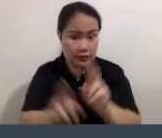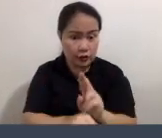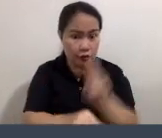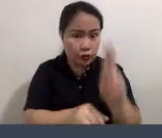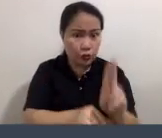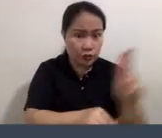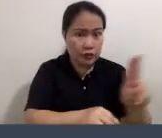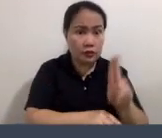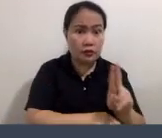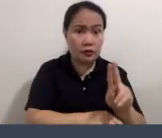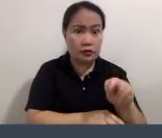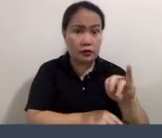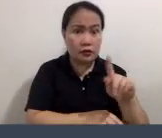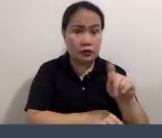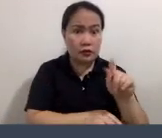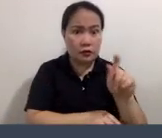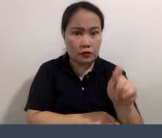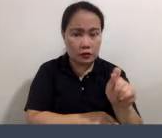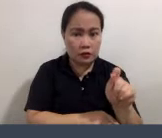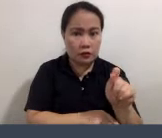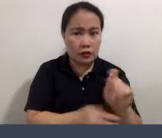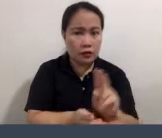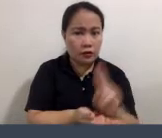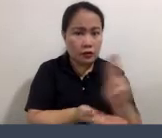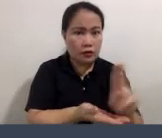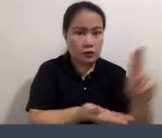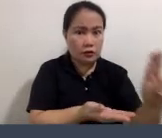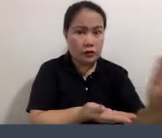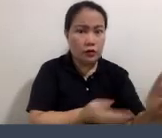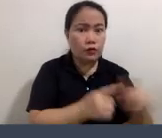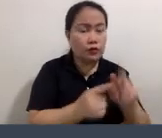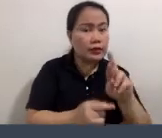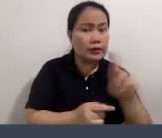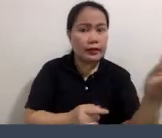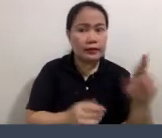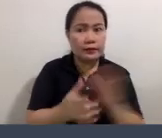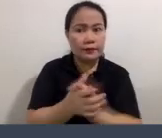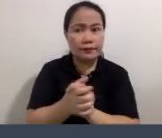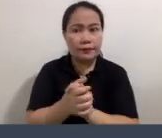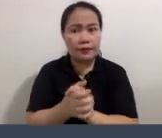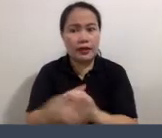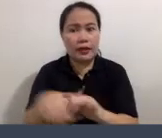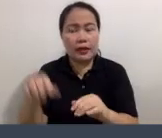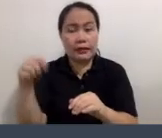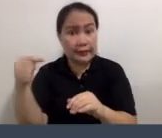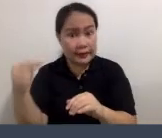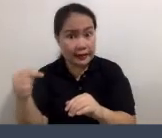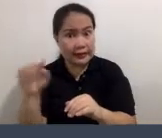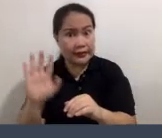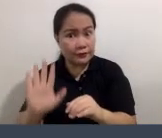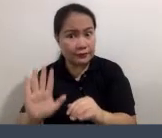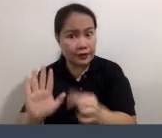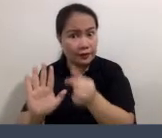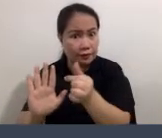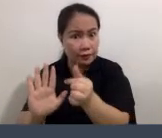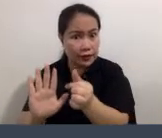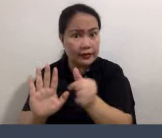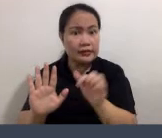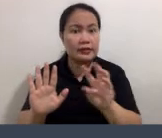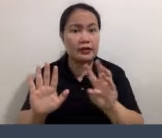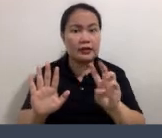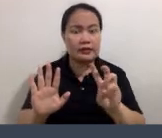tayo ditong word na left, so ibig sabihin negative. Negative 5. And then, right, so that is plus